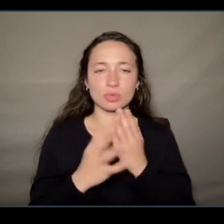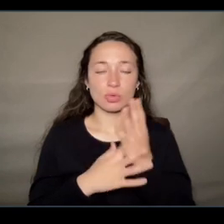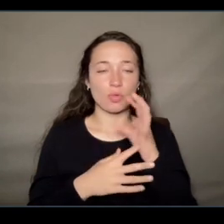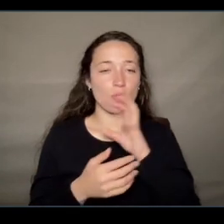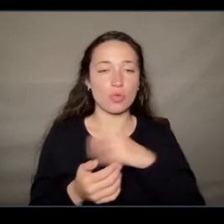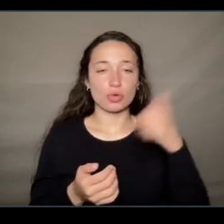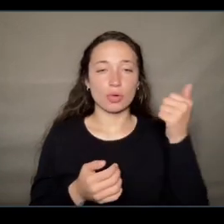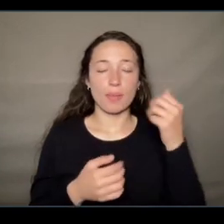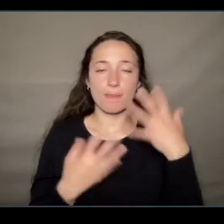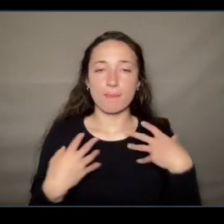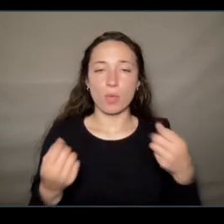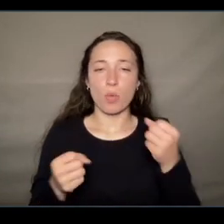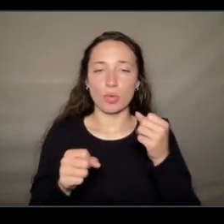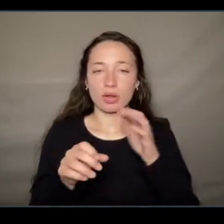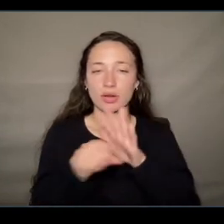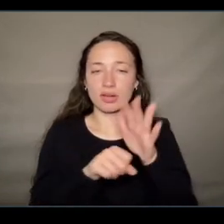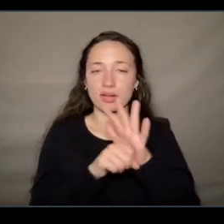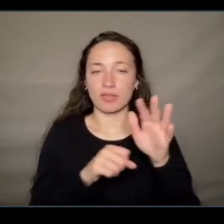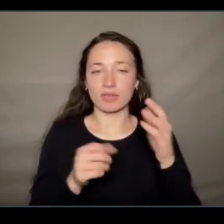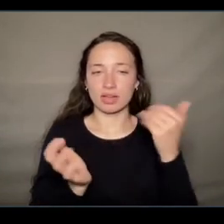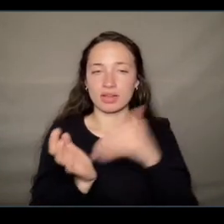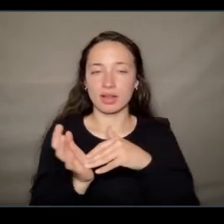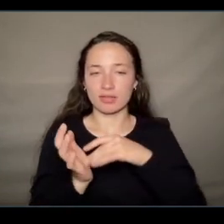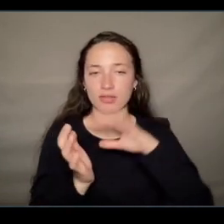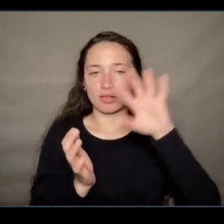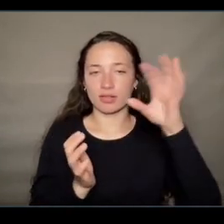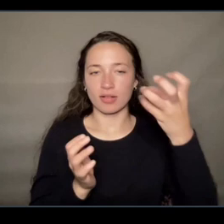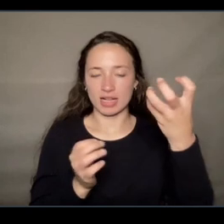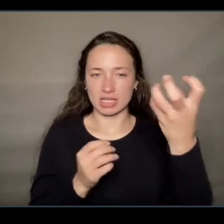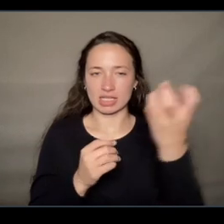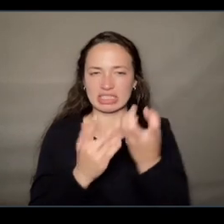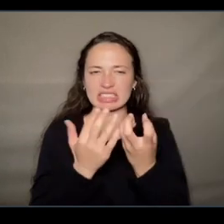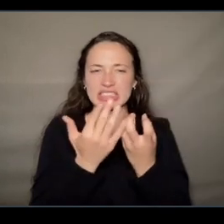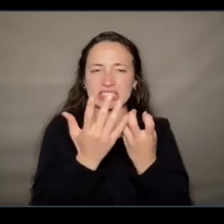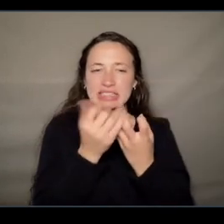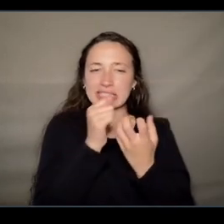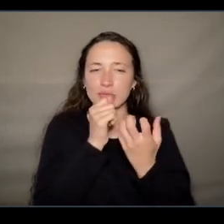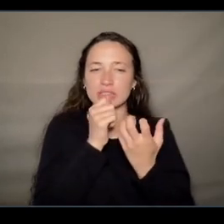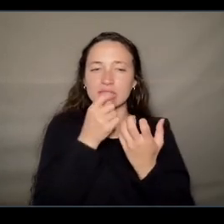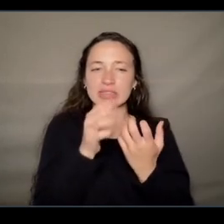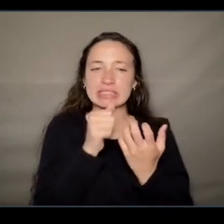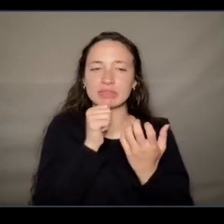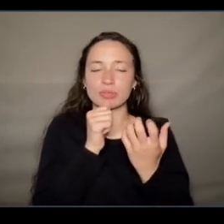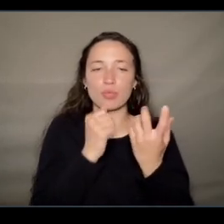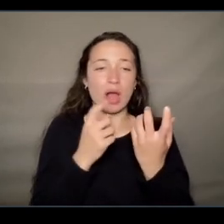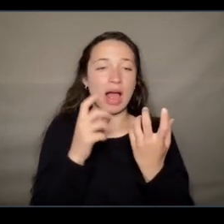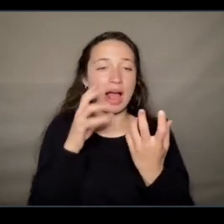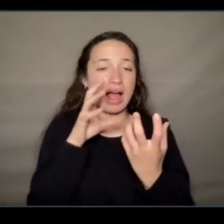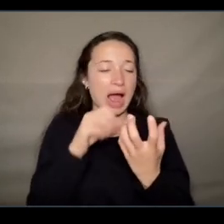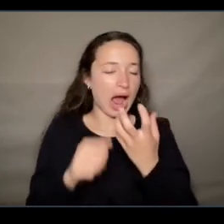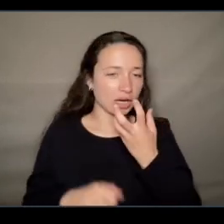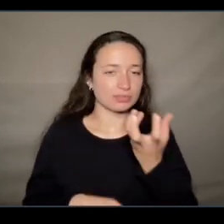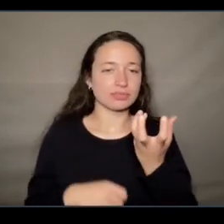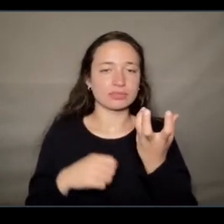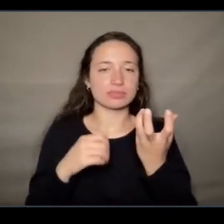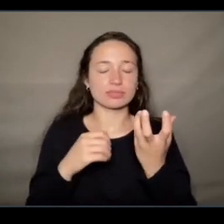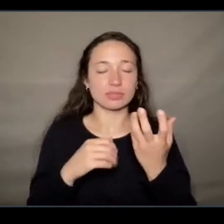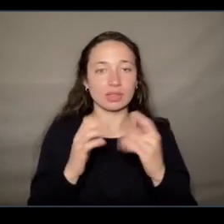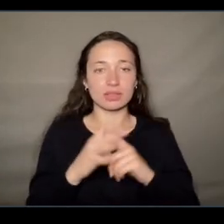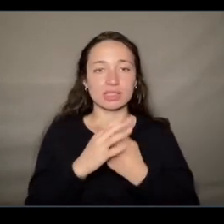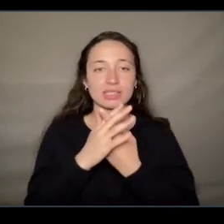older, bold enough again to pluck a burning beauty, secret of secrets. One